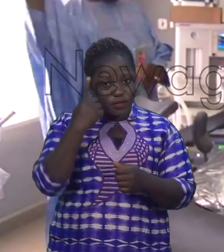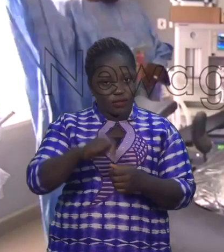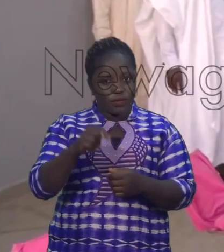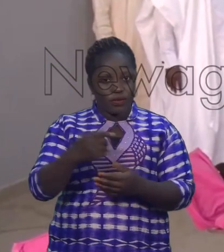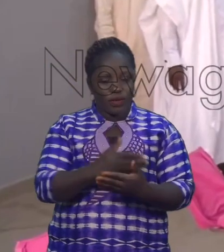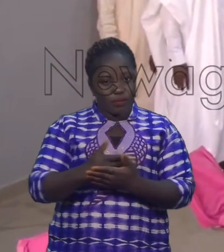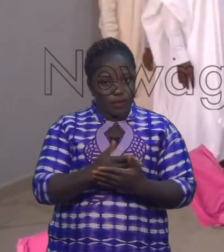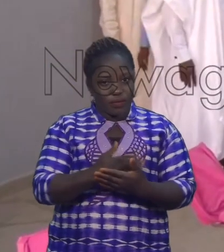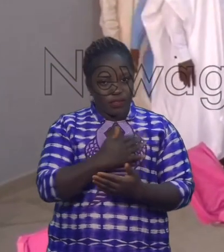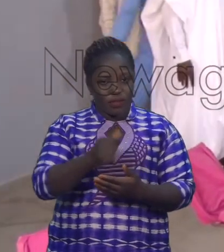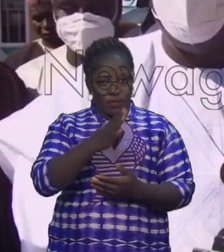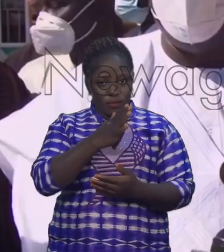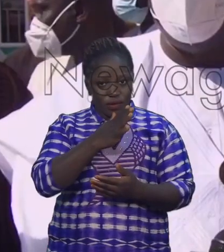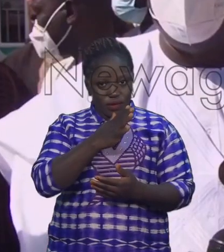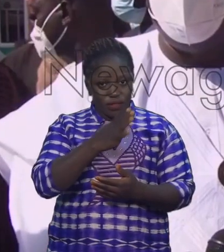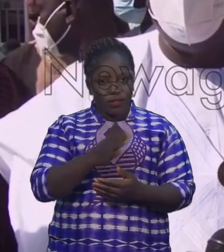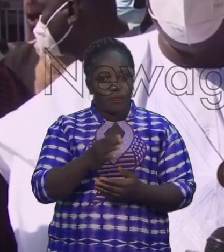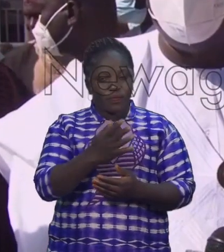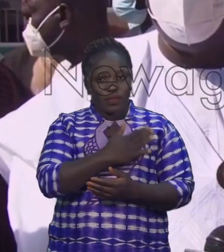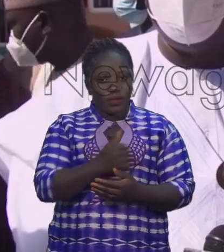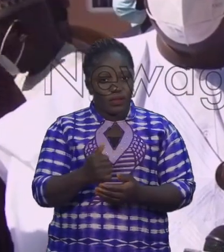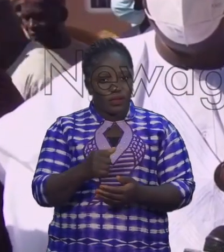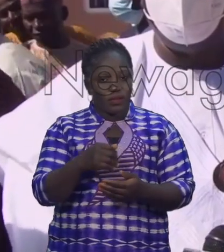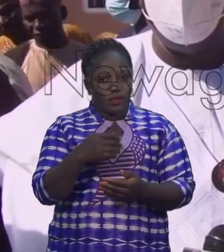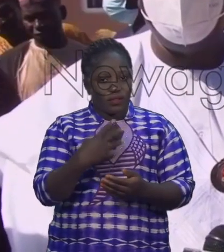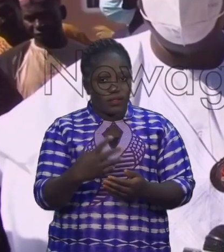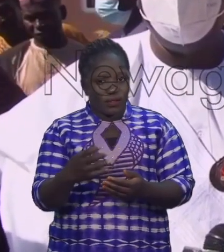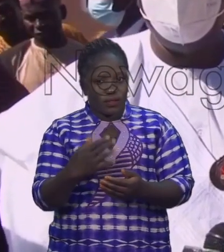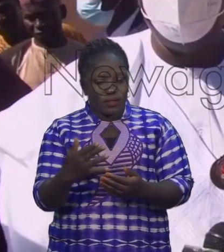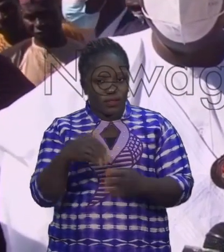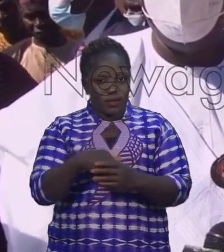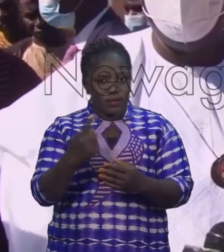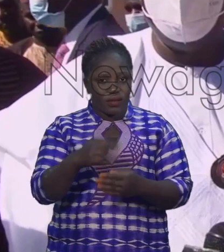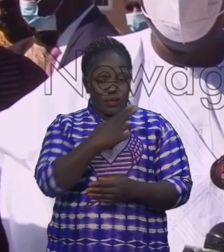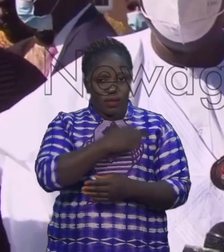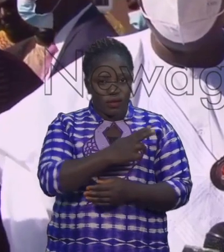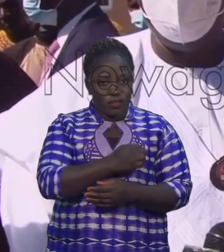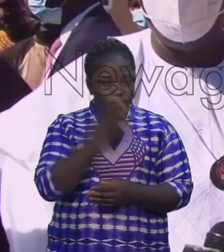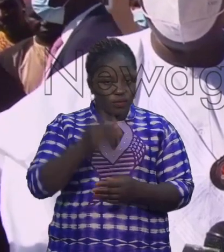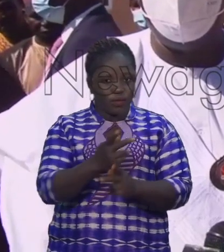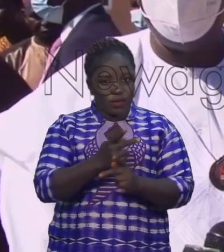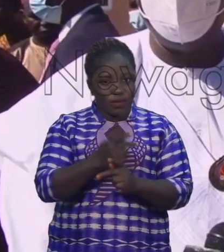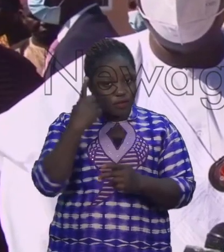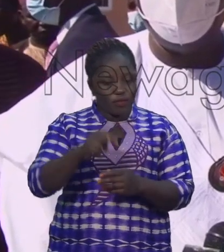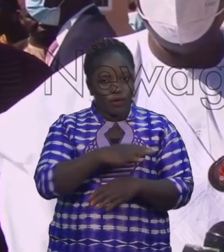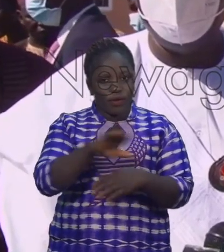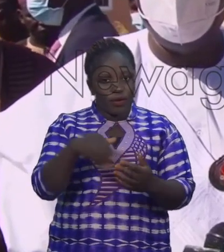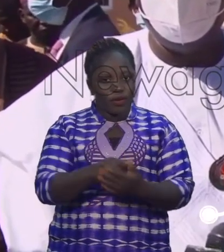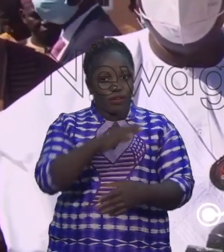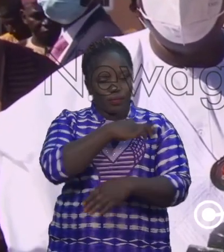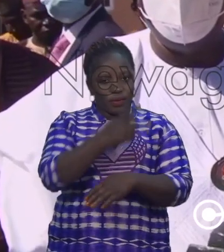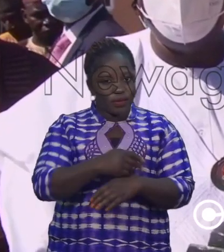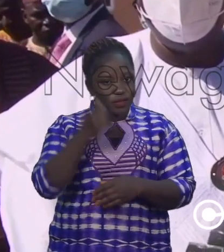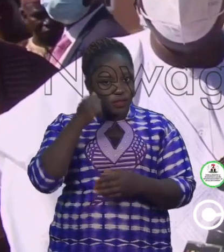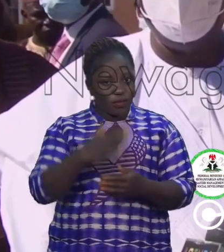among others too numerous to mention. The facility will take care of the prenatal, antenatal, postnatal,